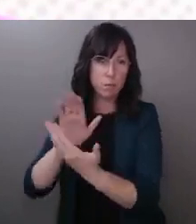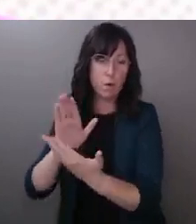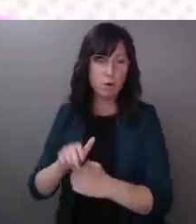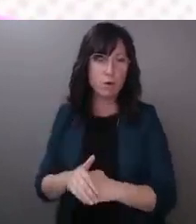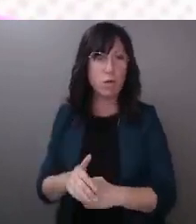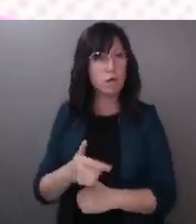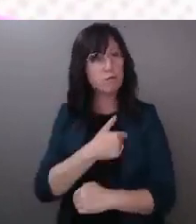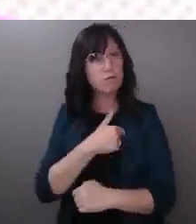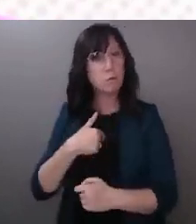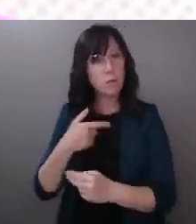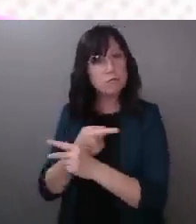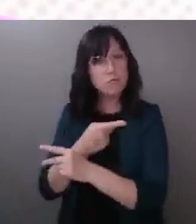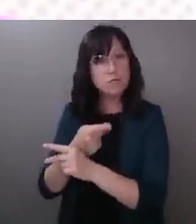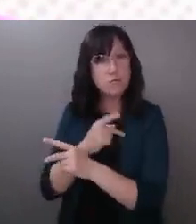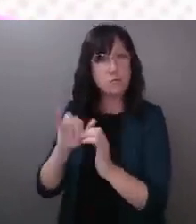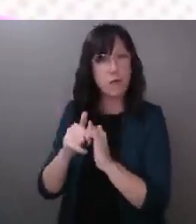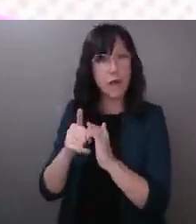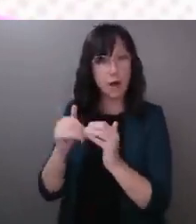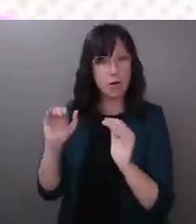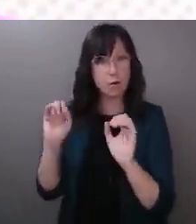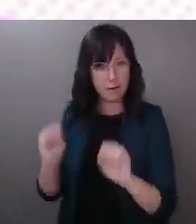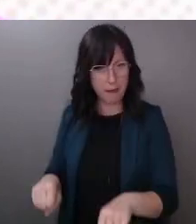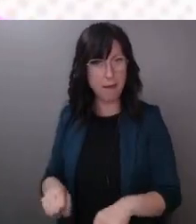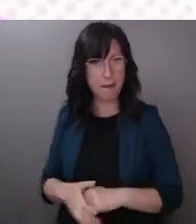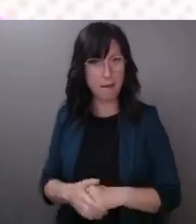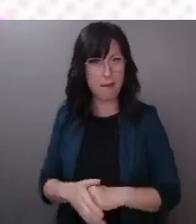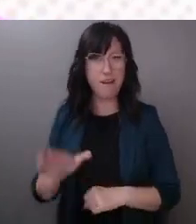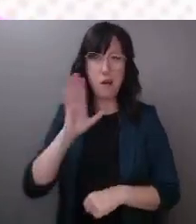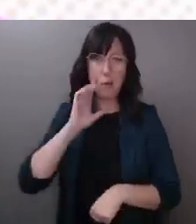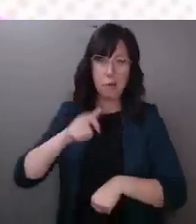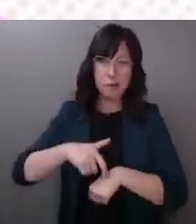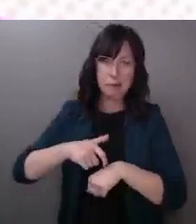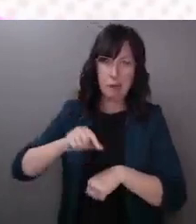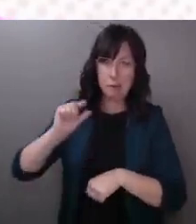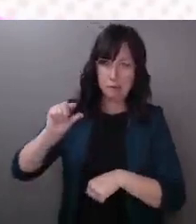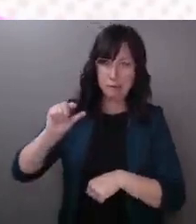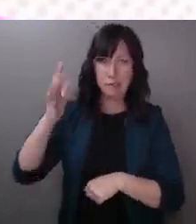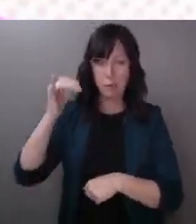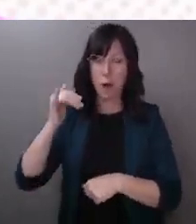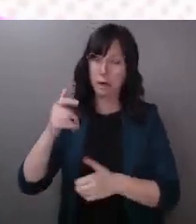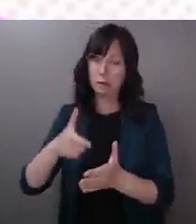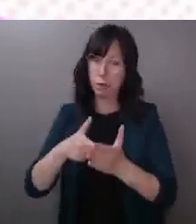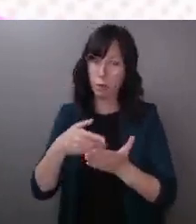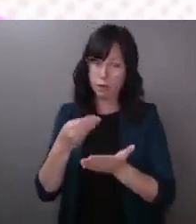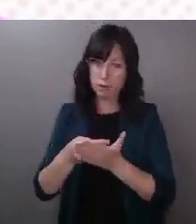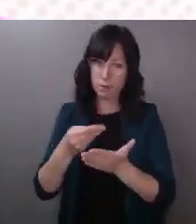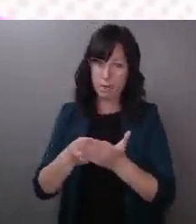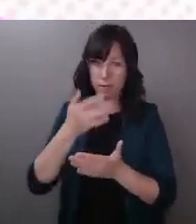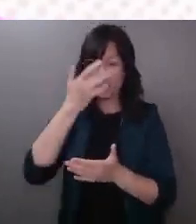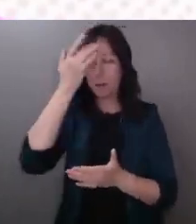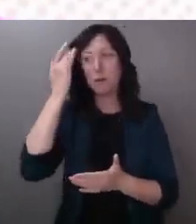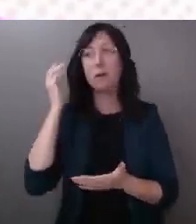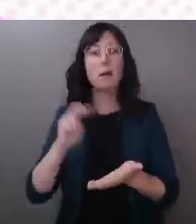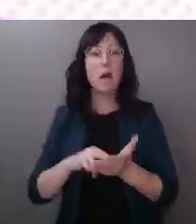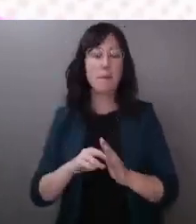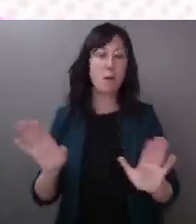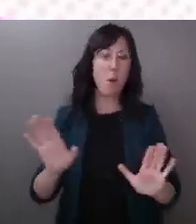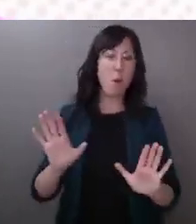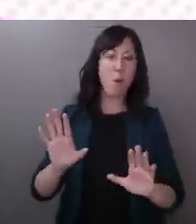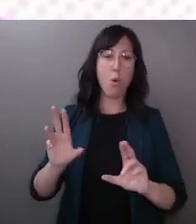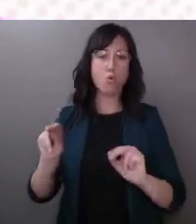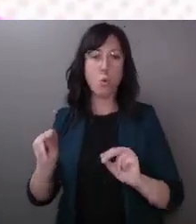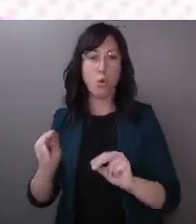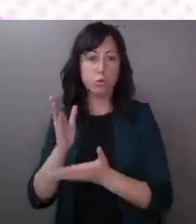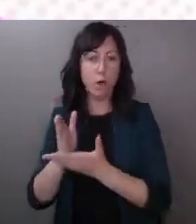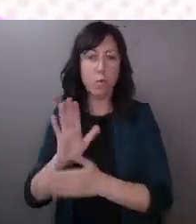we're working on that. That will take a little bit of time because that will take a lot of money. I'm not saying we won't do anything because I know that